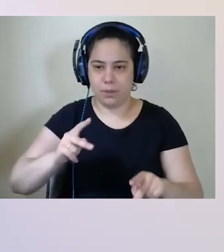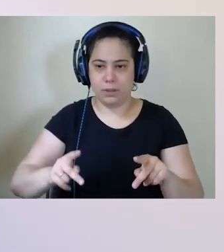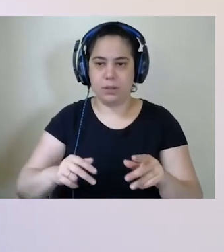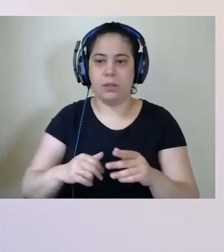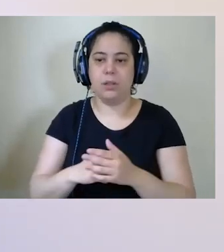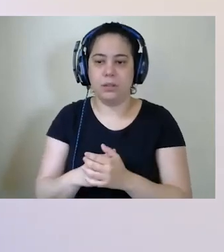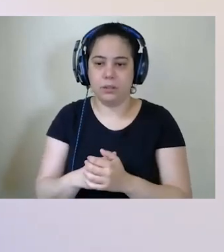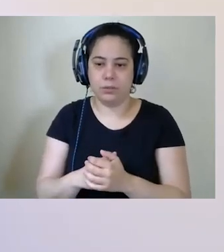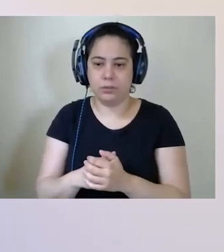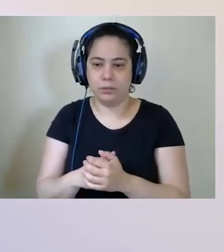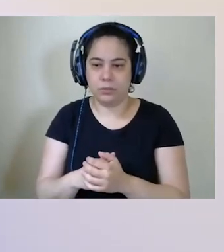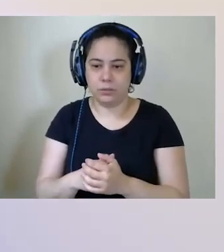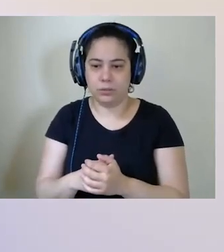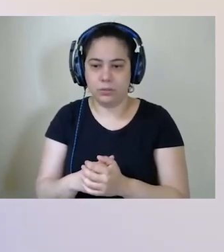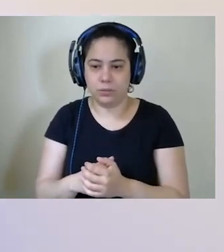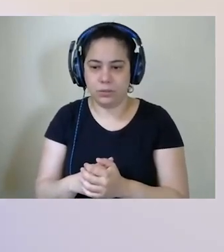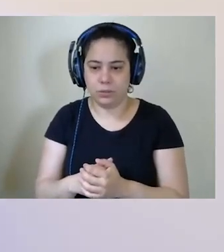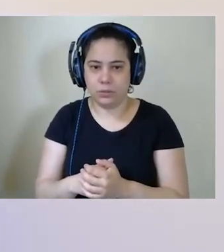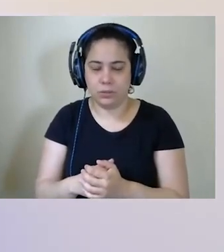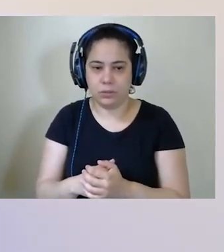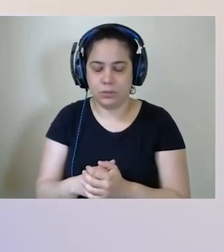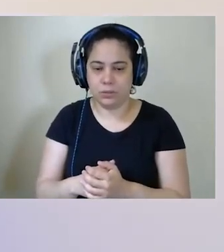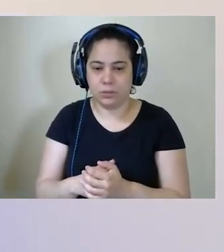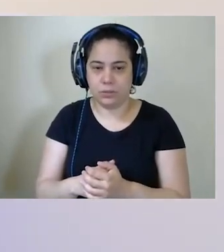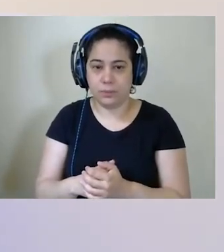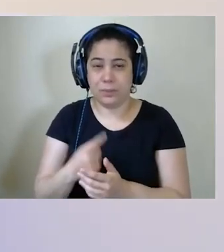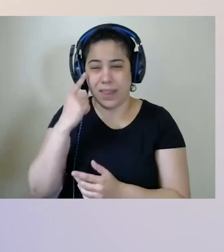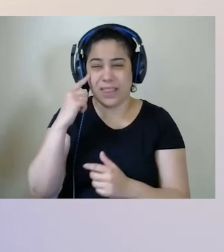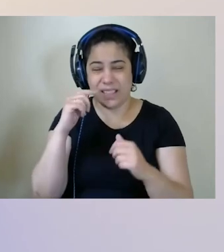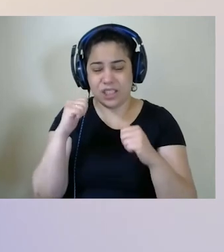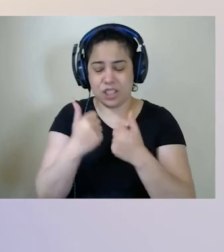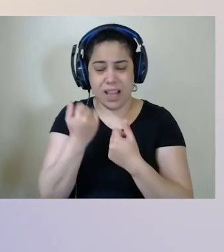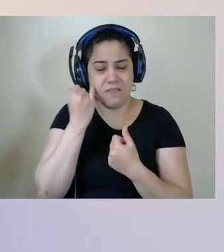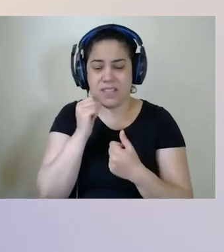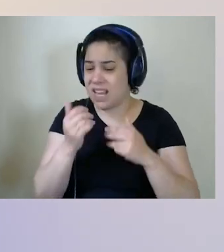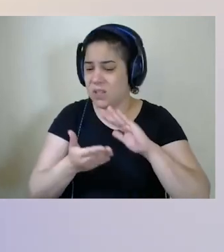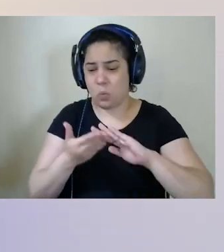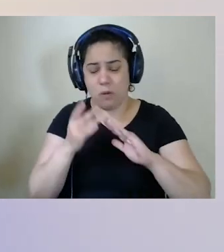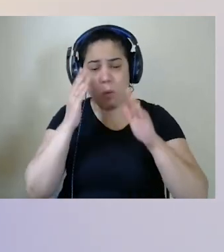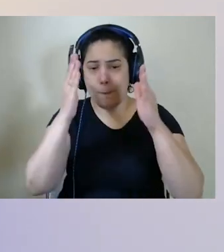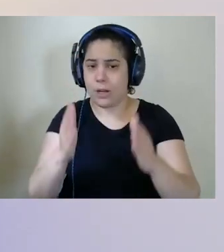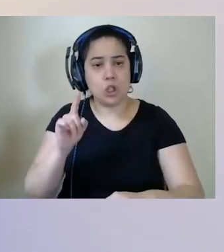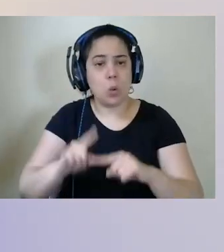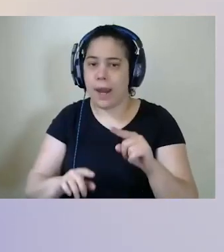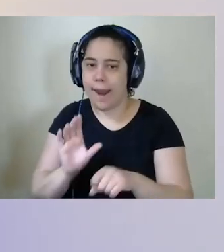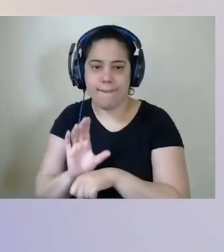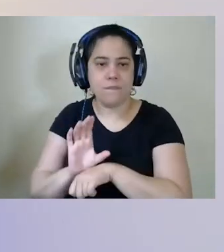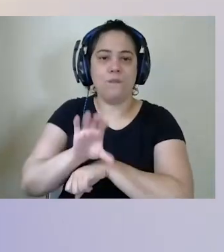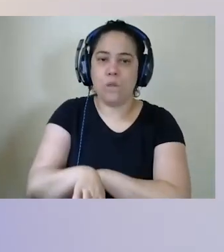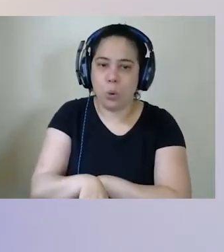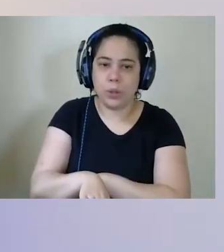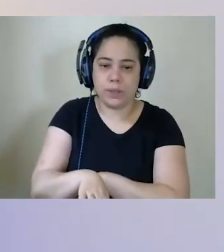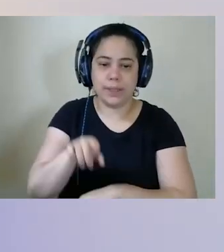And I think it's very hard if it doesn't work for somebody, you can't make it work. You can't